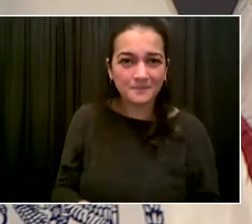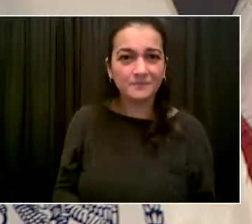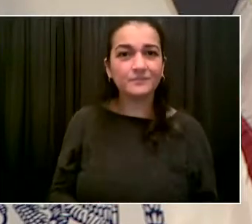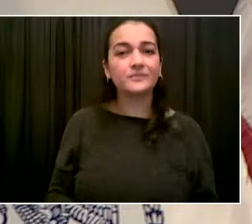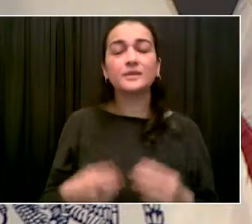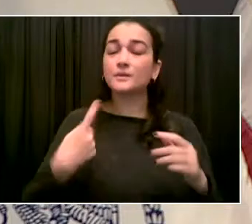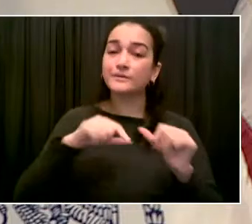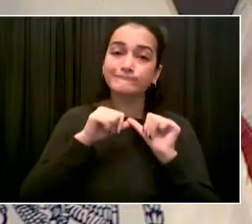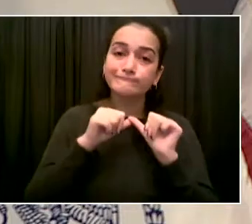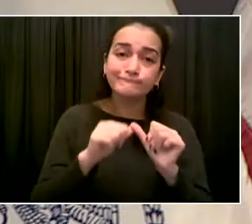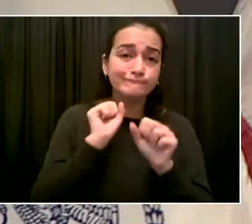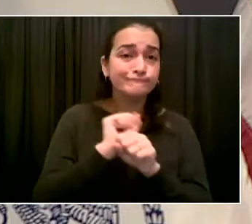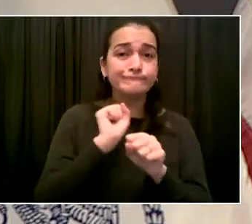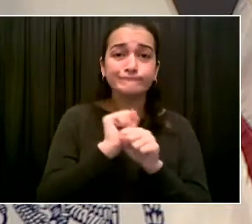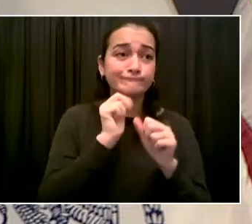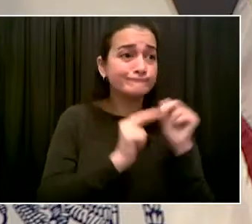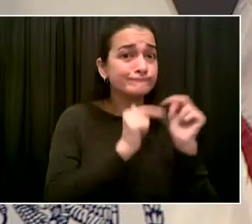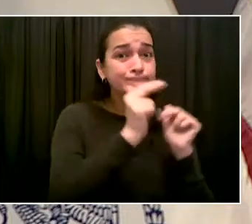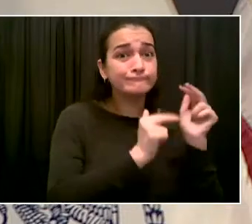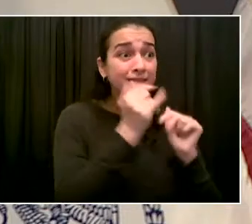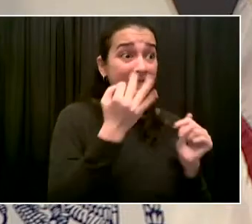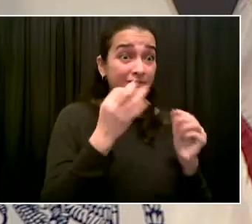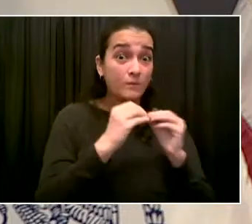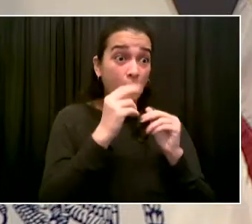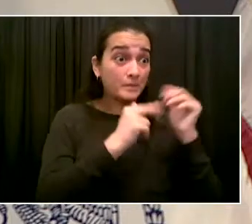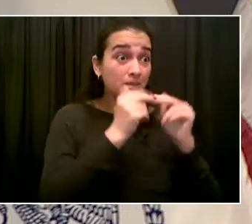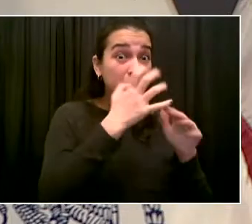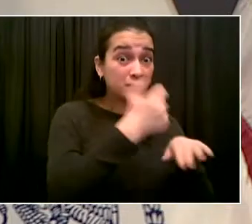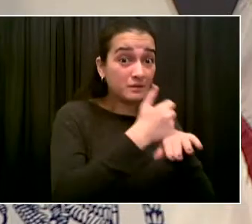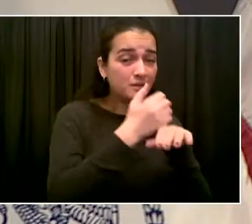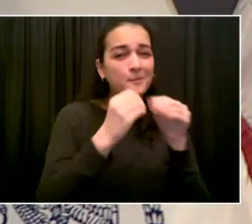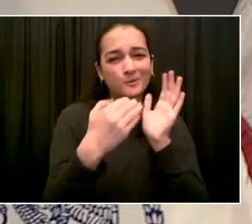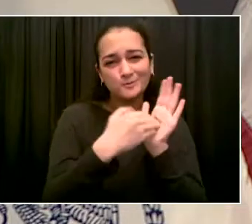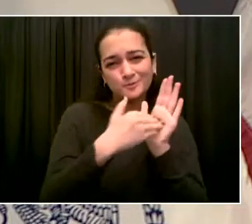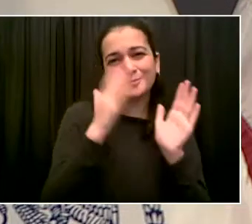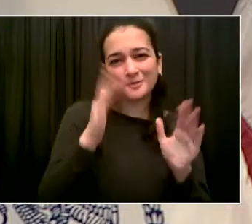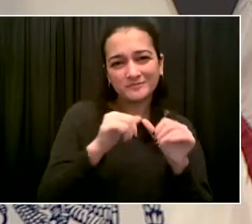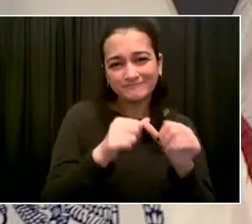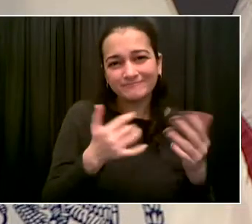ultimately. Our next question goes to Erin from Politico.